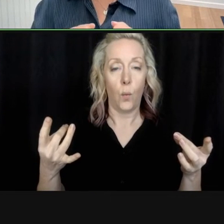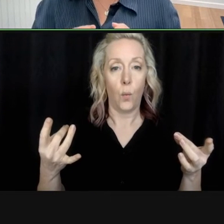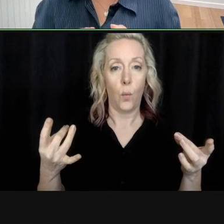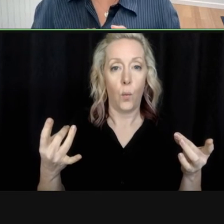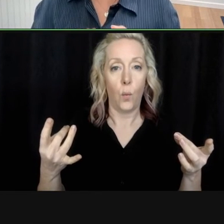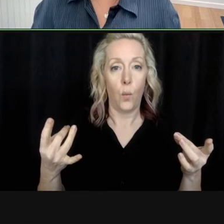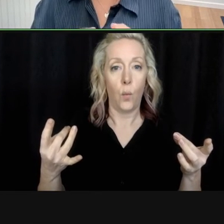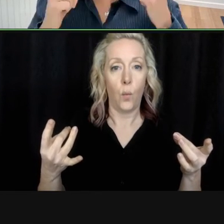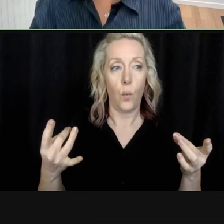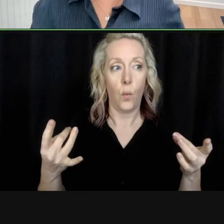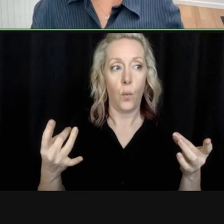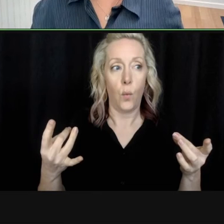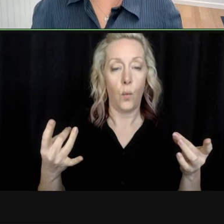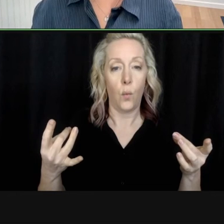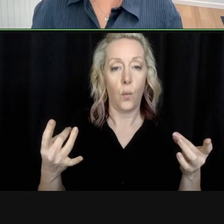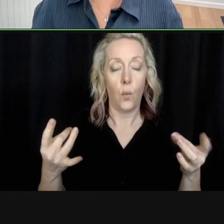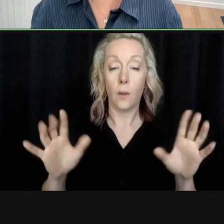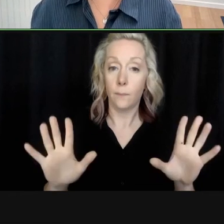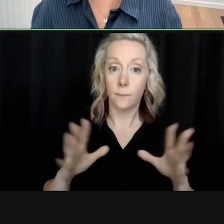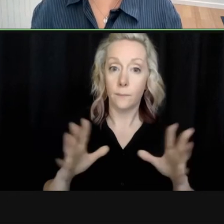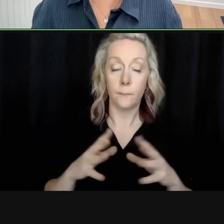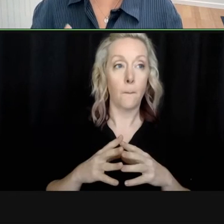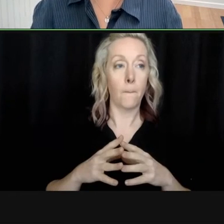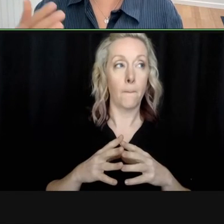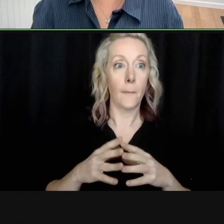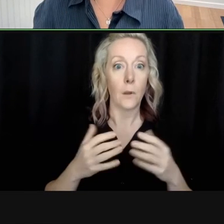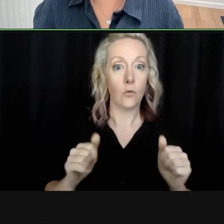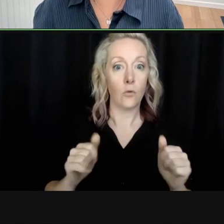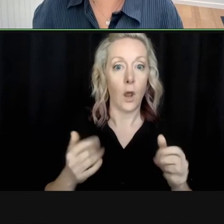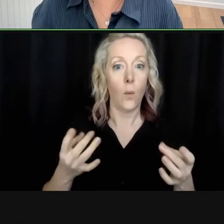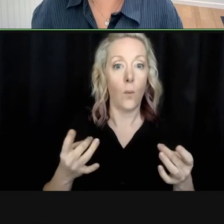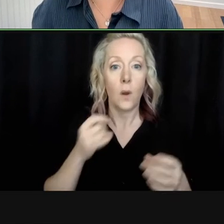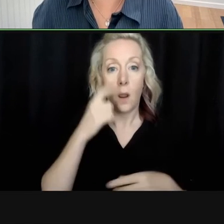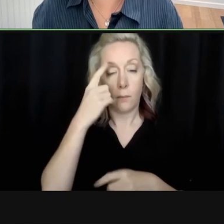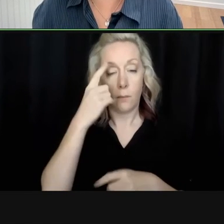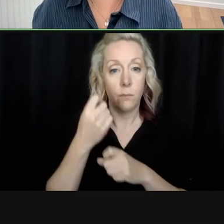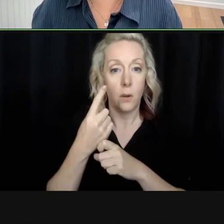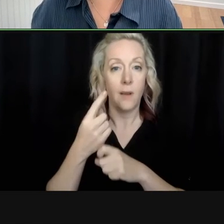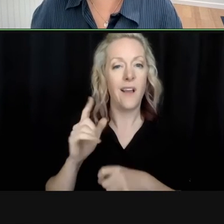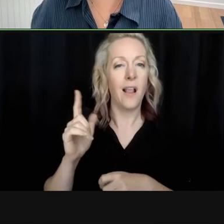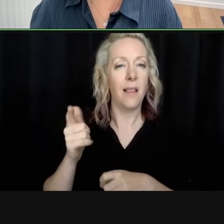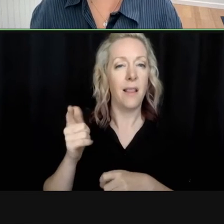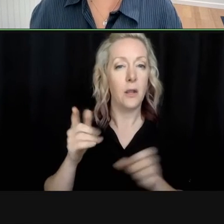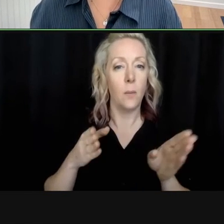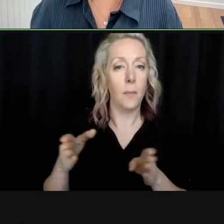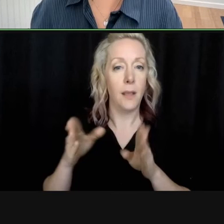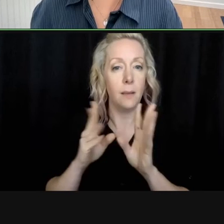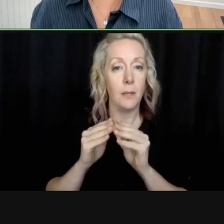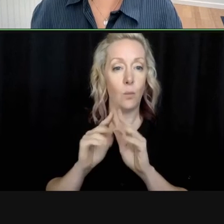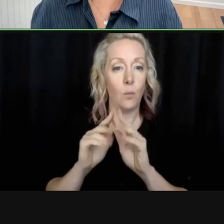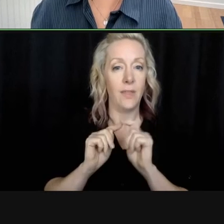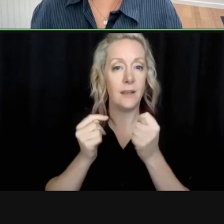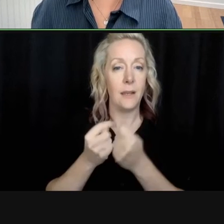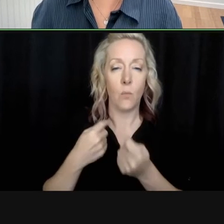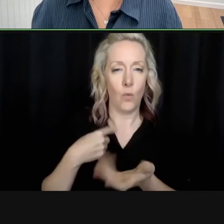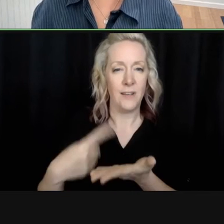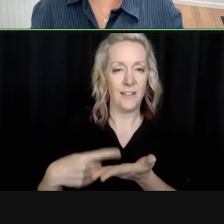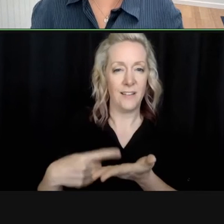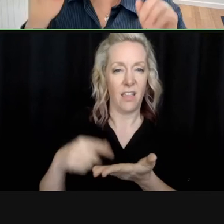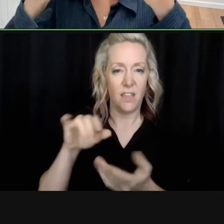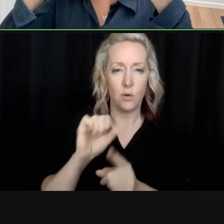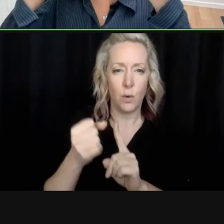hold my clipboard really tight so I didn't just throw it on the ground. And we talked about it later on at the planning meeting with the team. And it was one of those